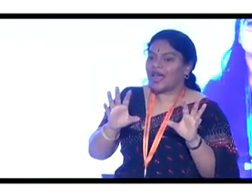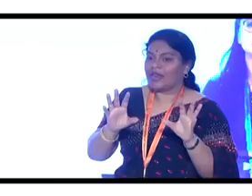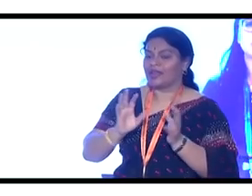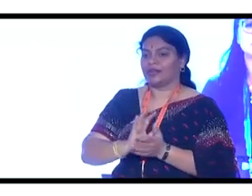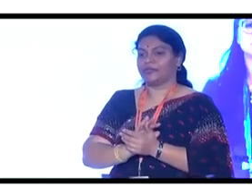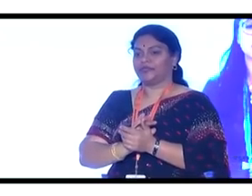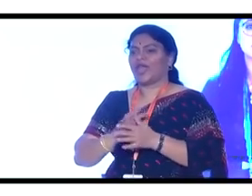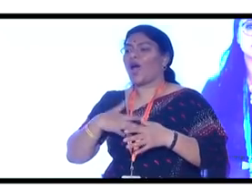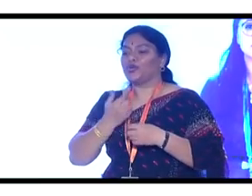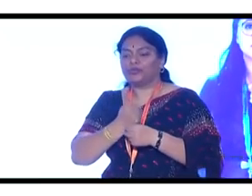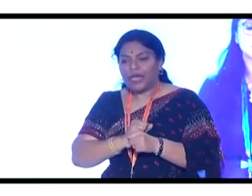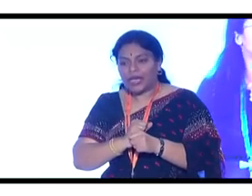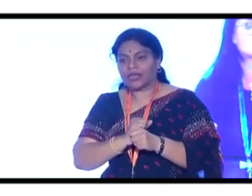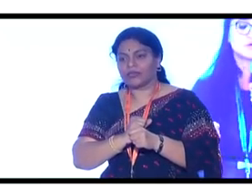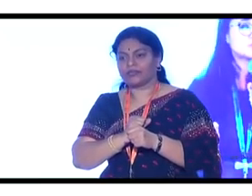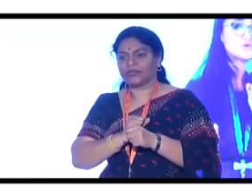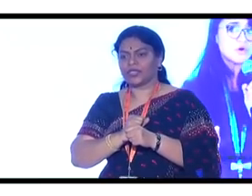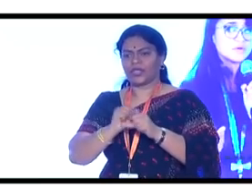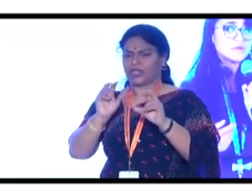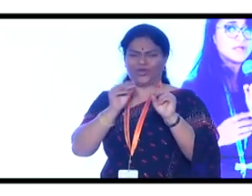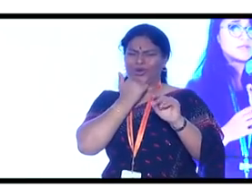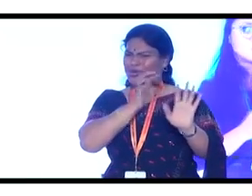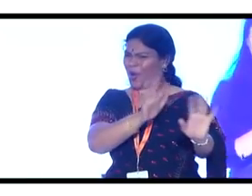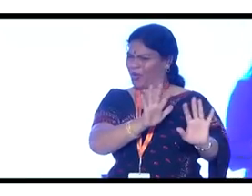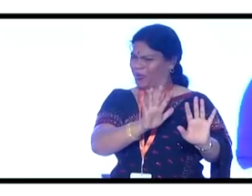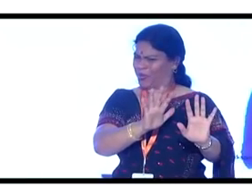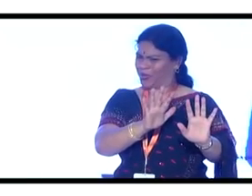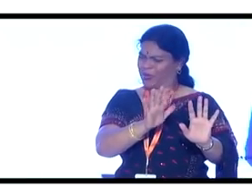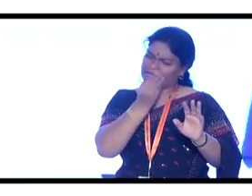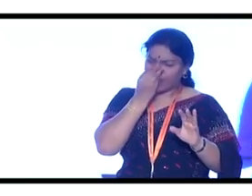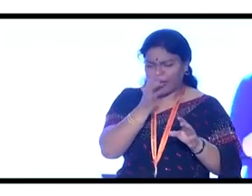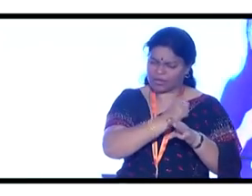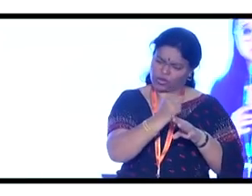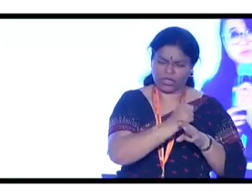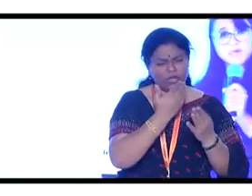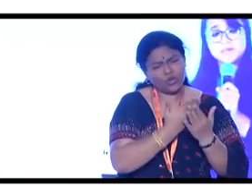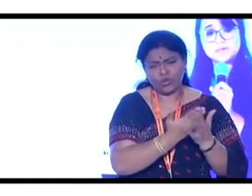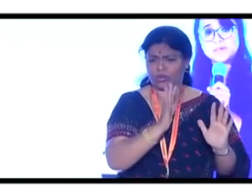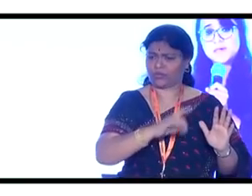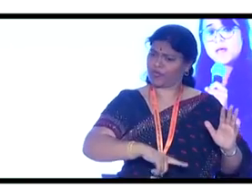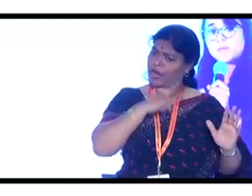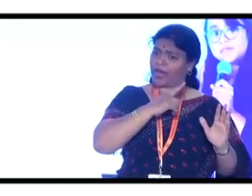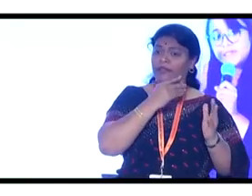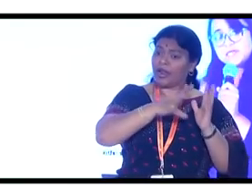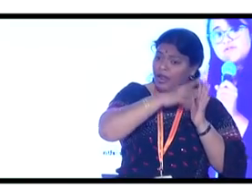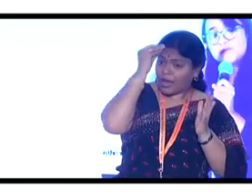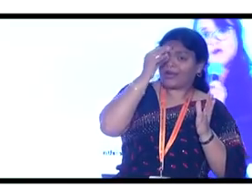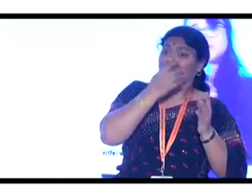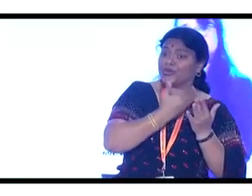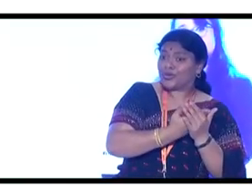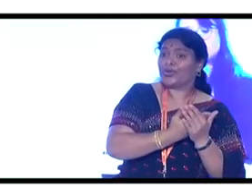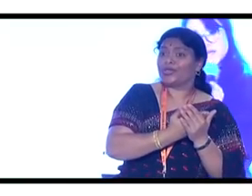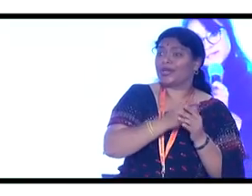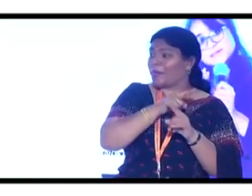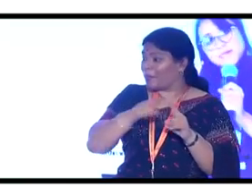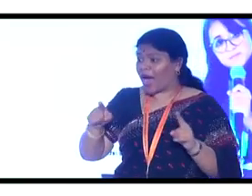have learned how to make. It is not wrong. The vocational training is very much required. But the need of our is